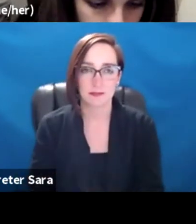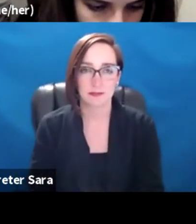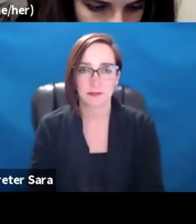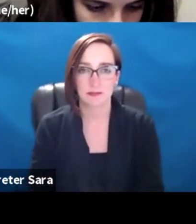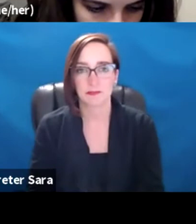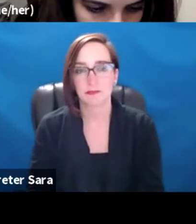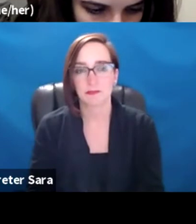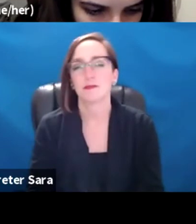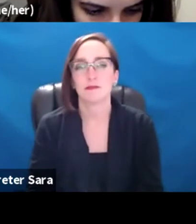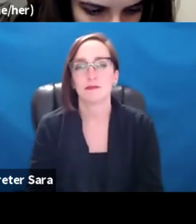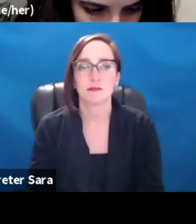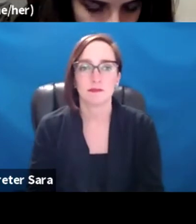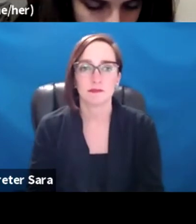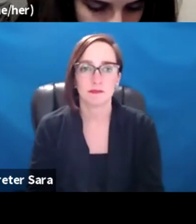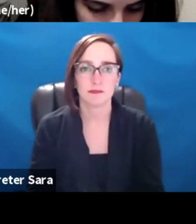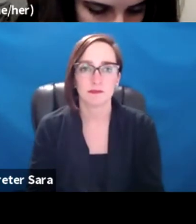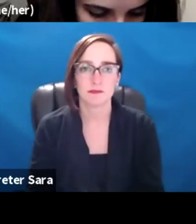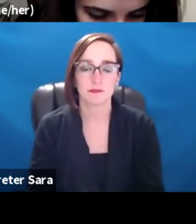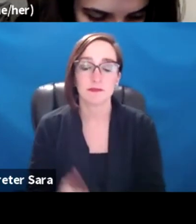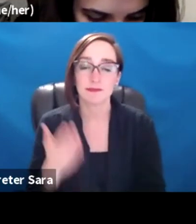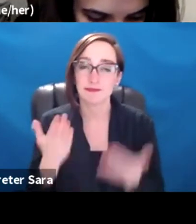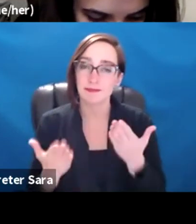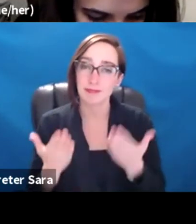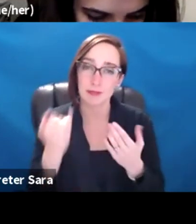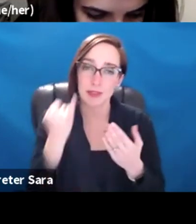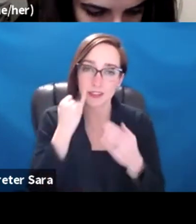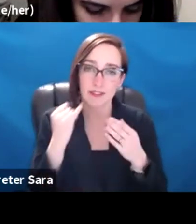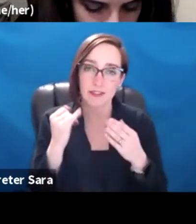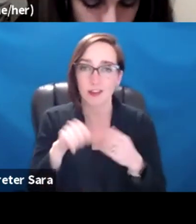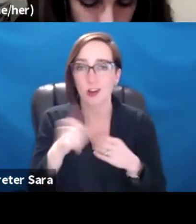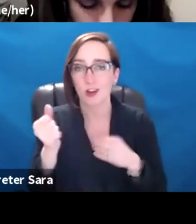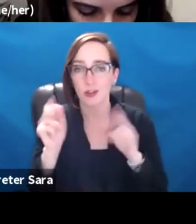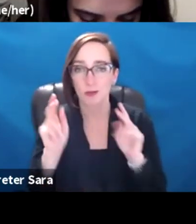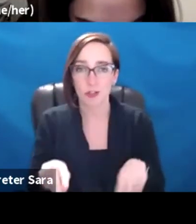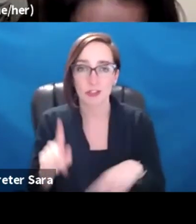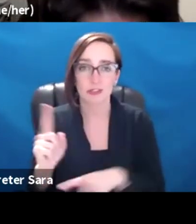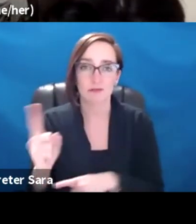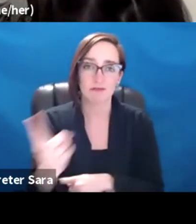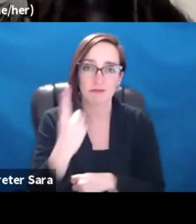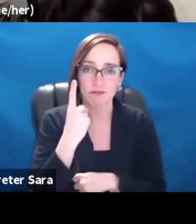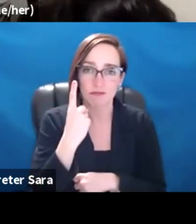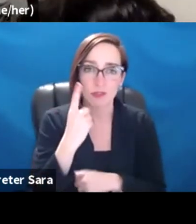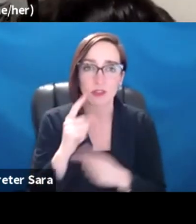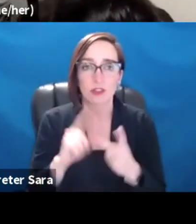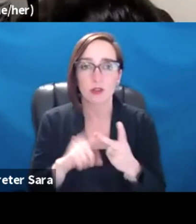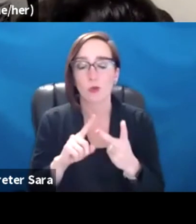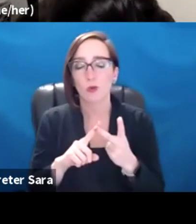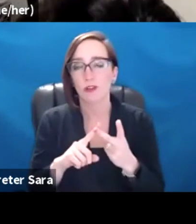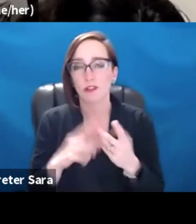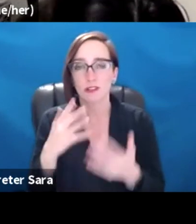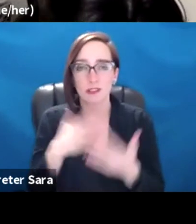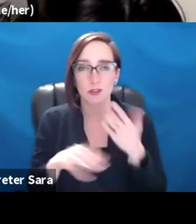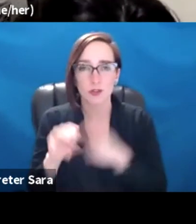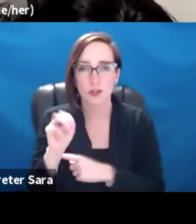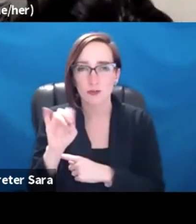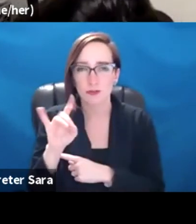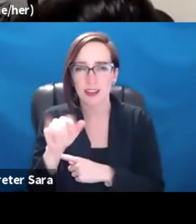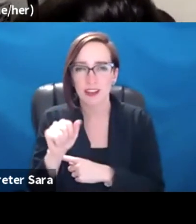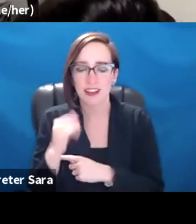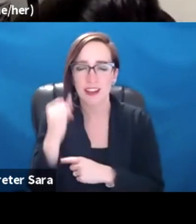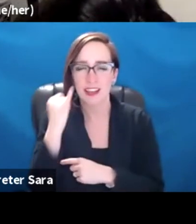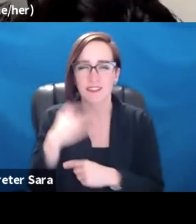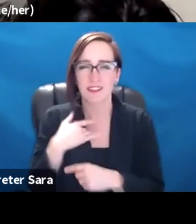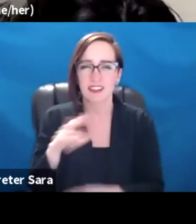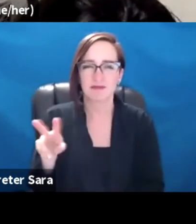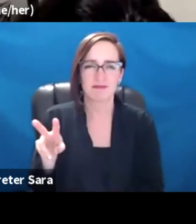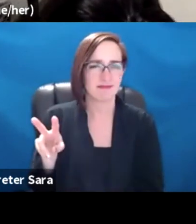Maybe as someone approaches you today, or some piece of social media or something that doesn't feel soothing, maybe